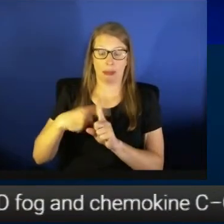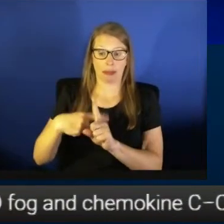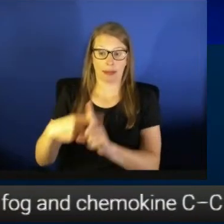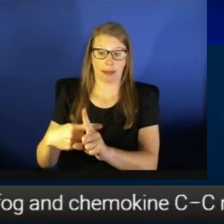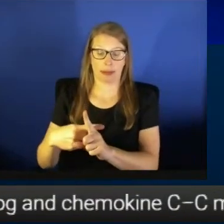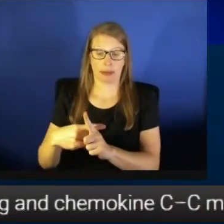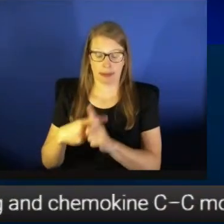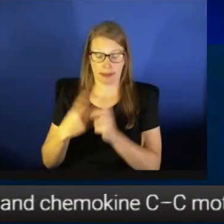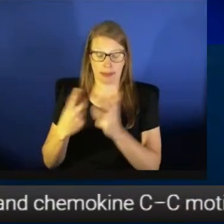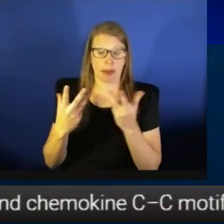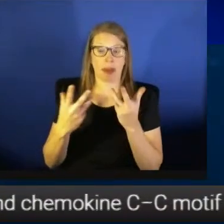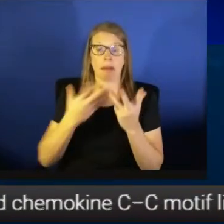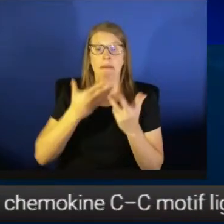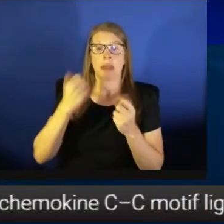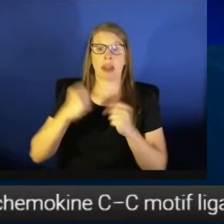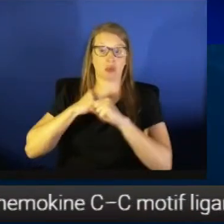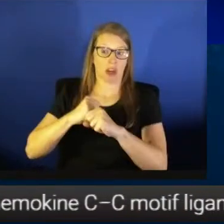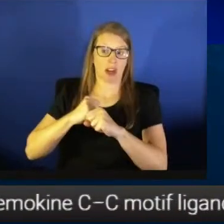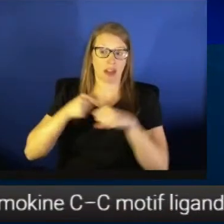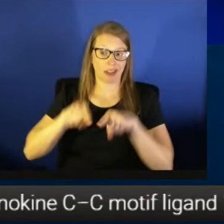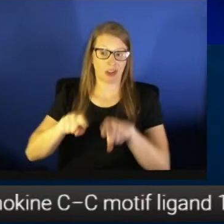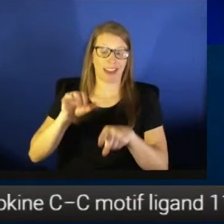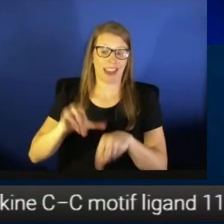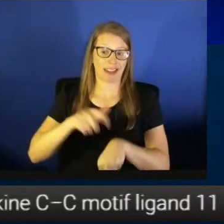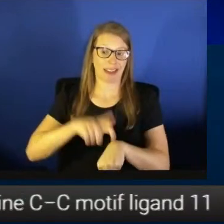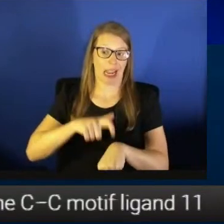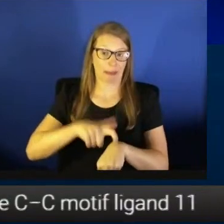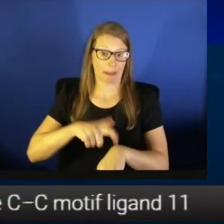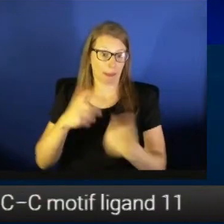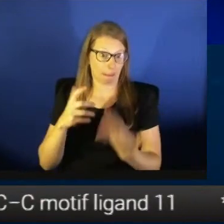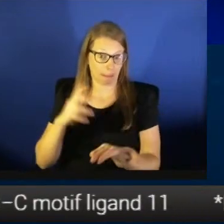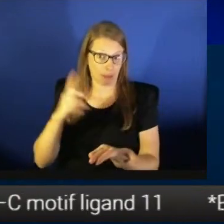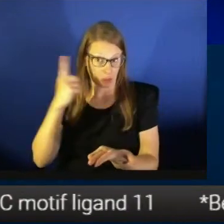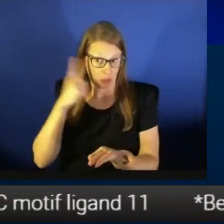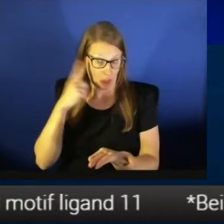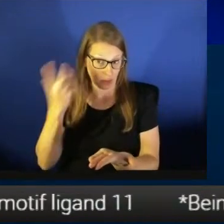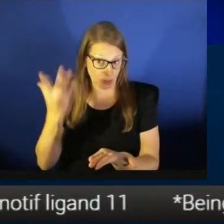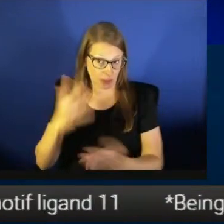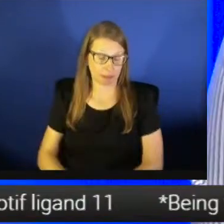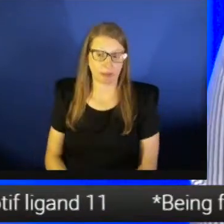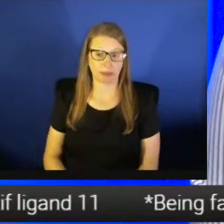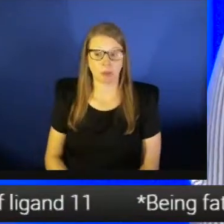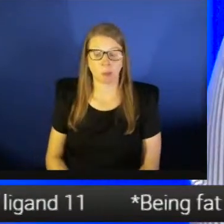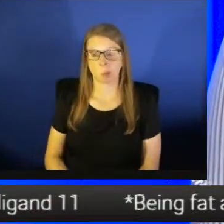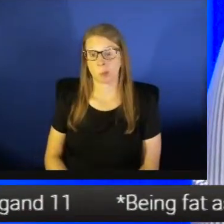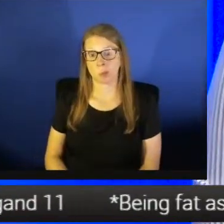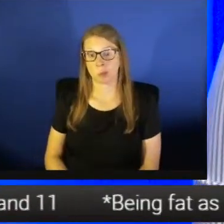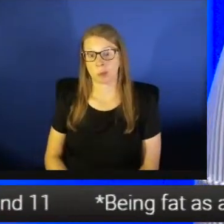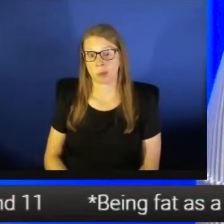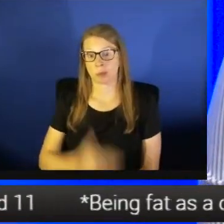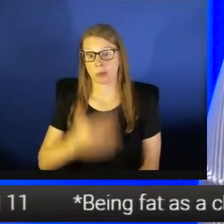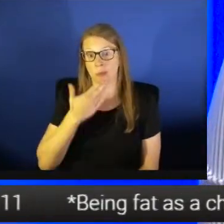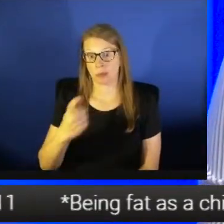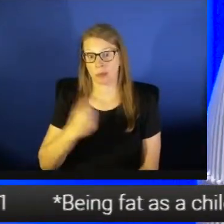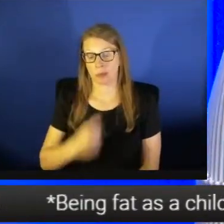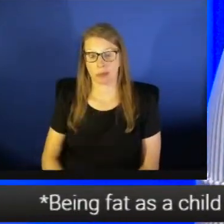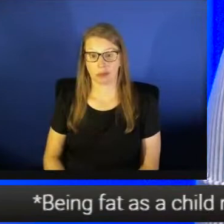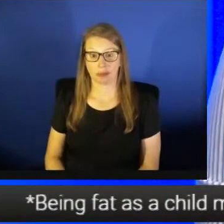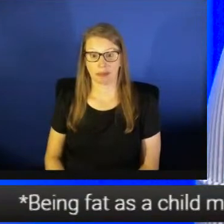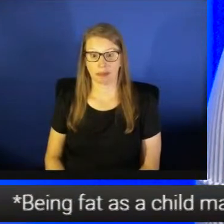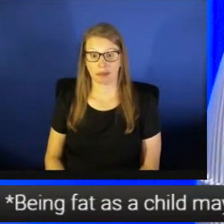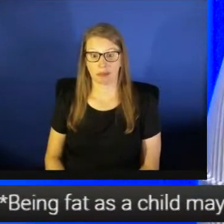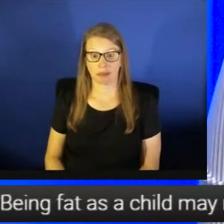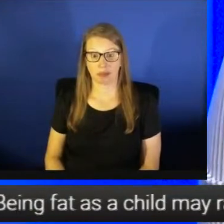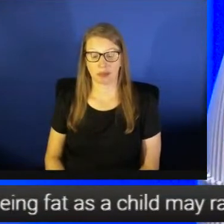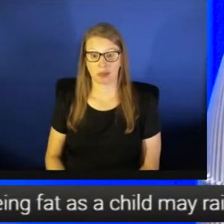best protected during that time period? What are your thoughts? That's a really good question. I will